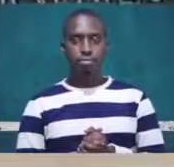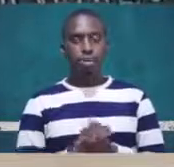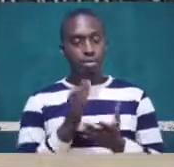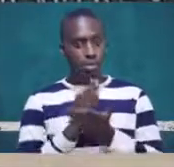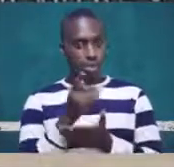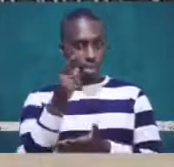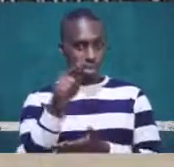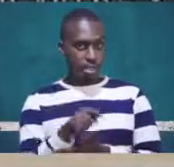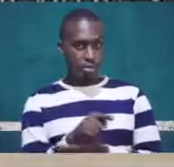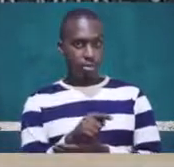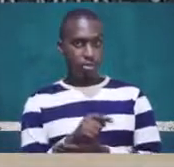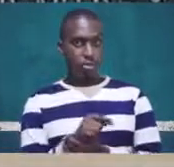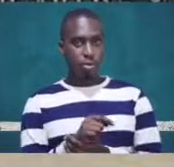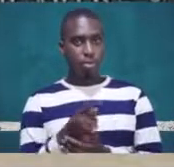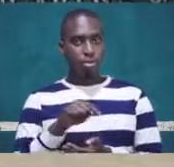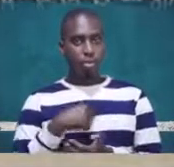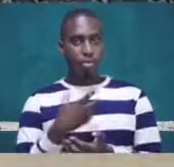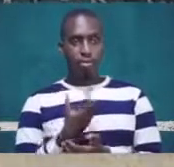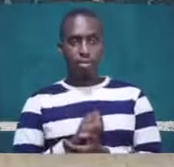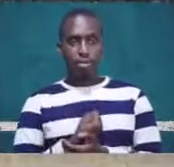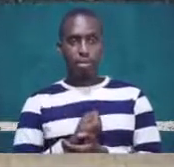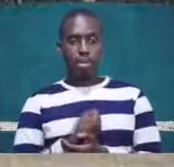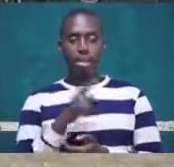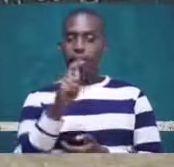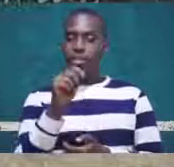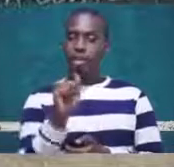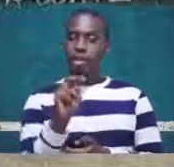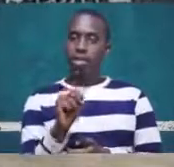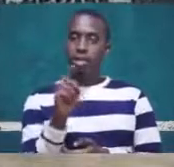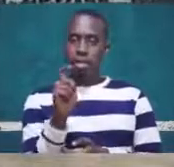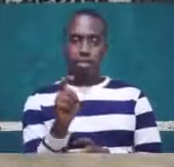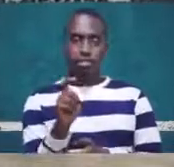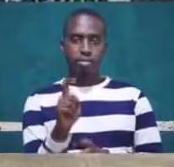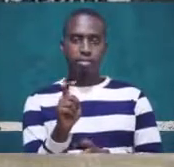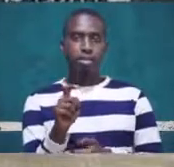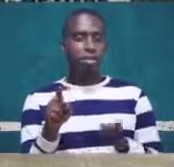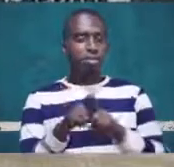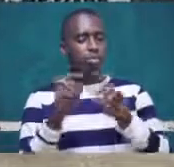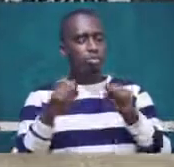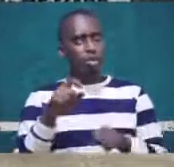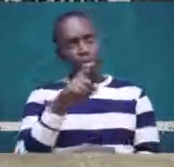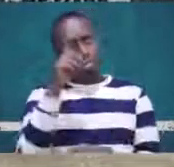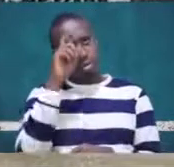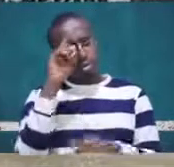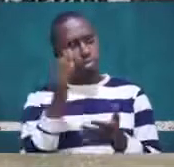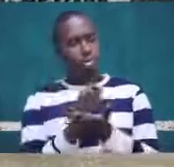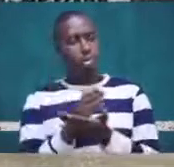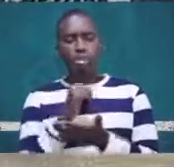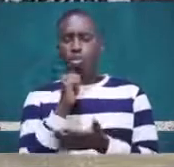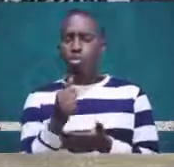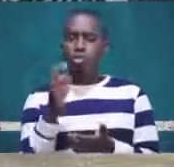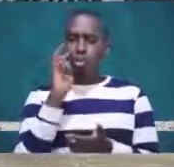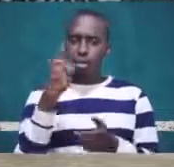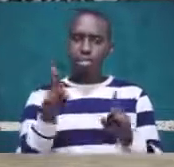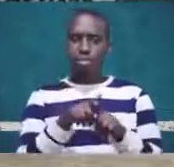The integral, we have tangent of x. You can imagine why it is not looking like